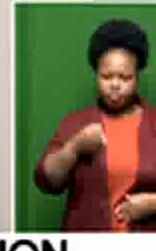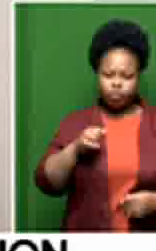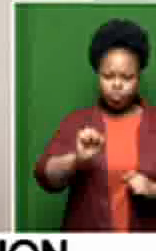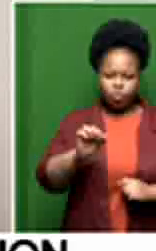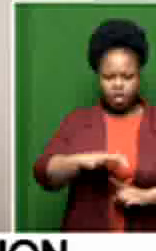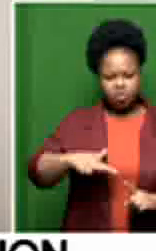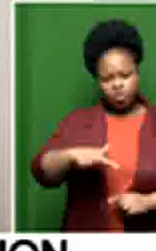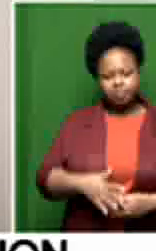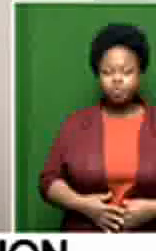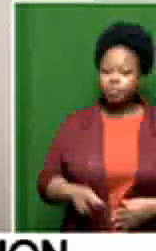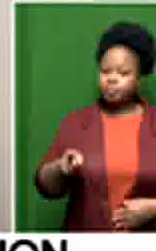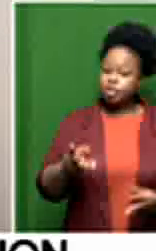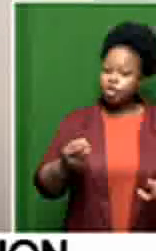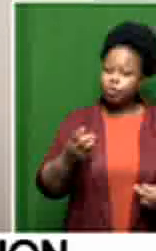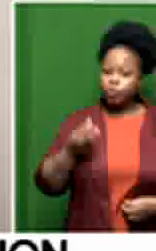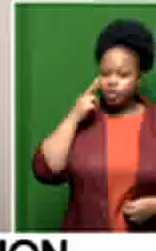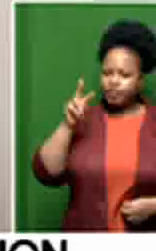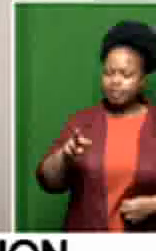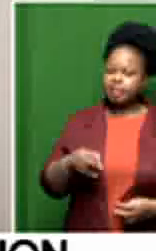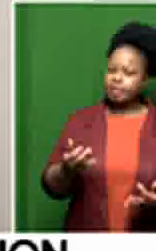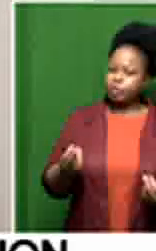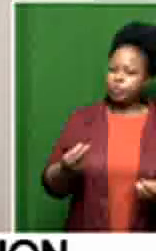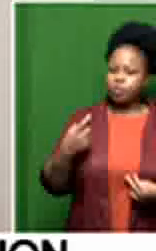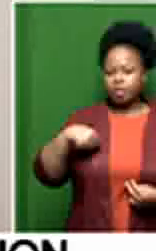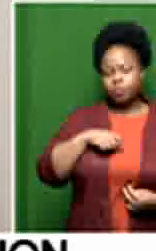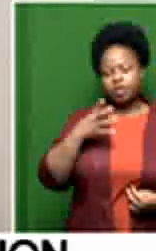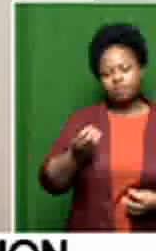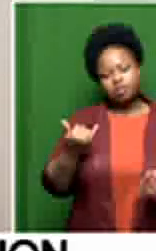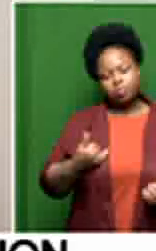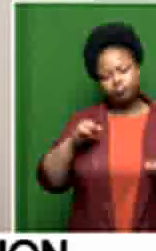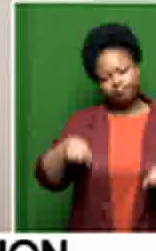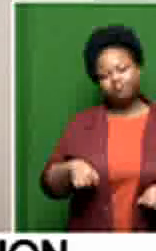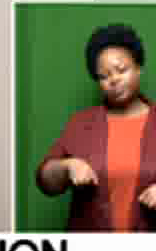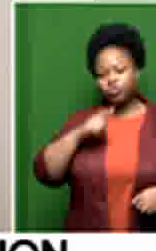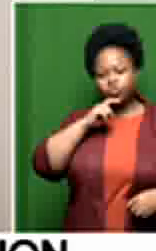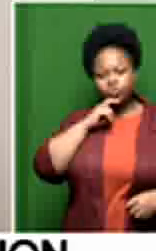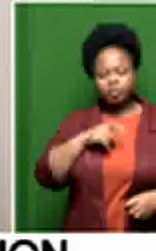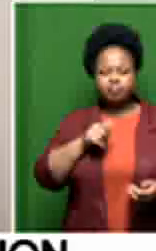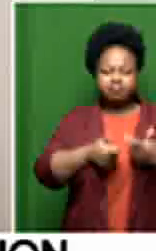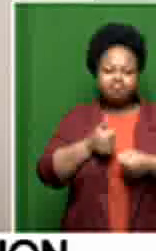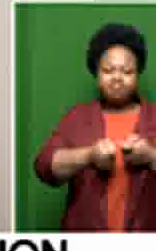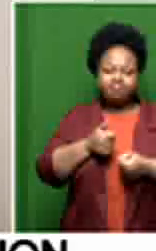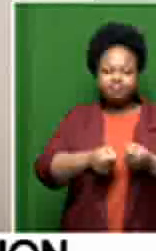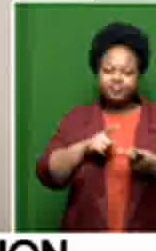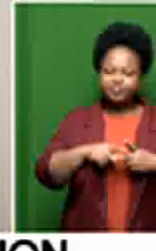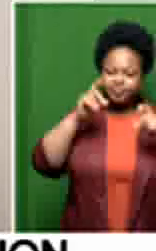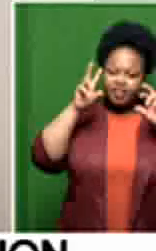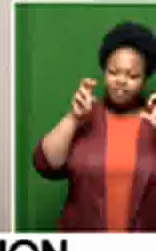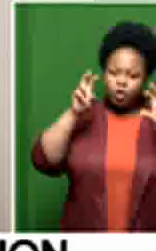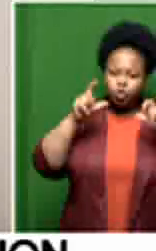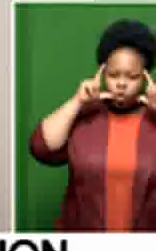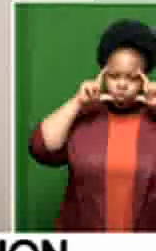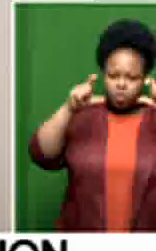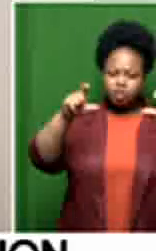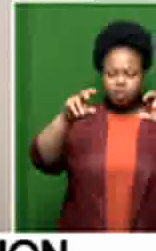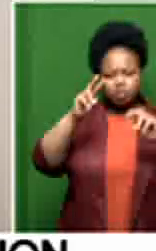your area. So with this new version that we've just released, we allow users to post text, image,